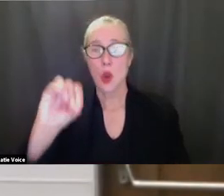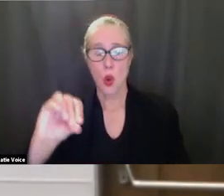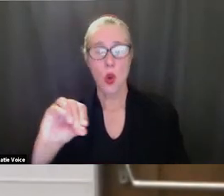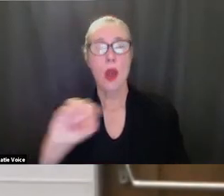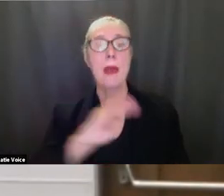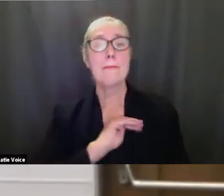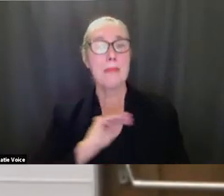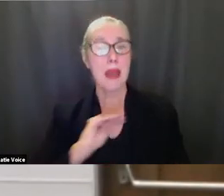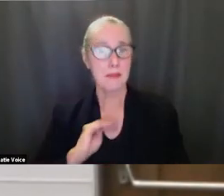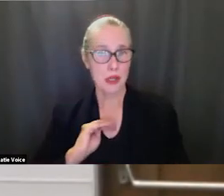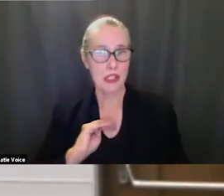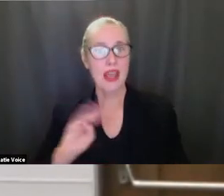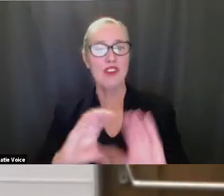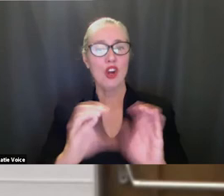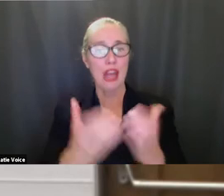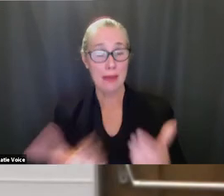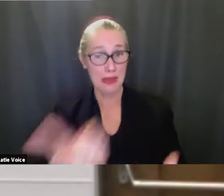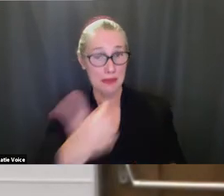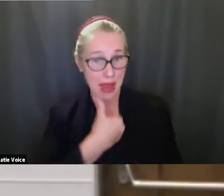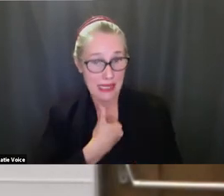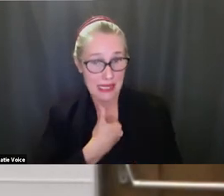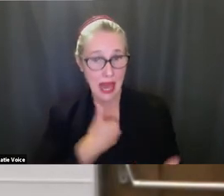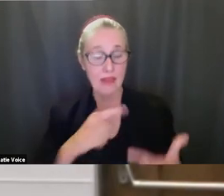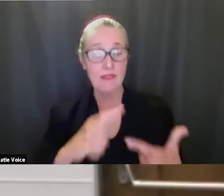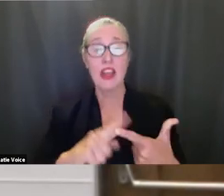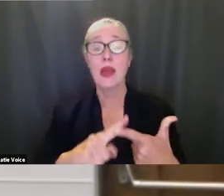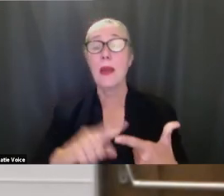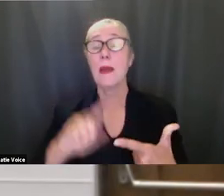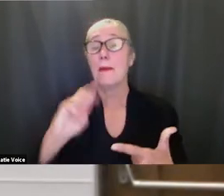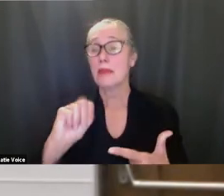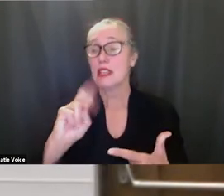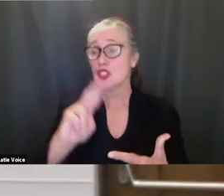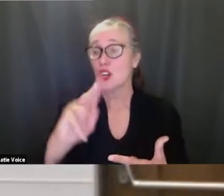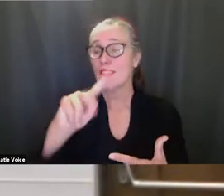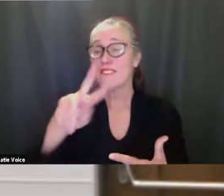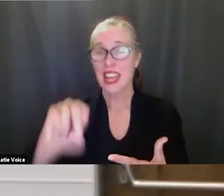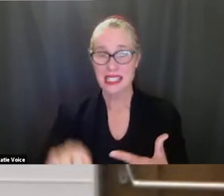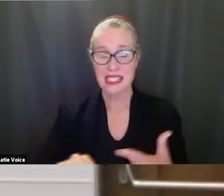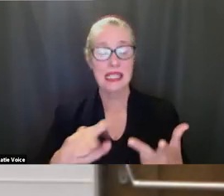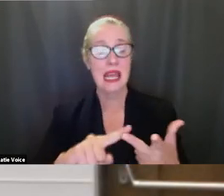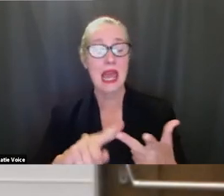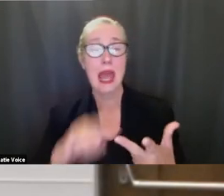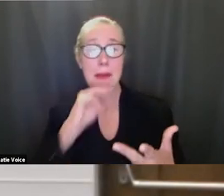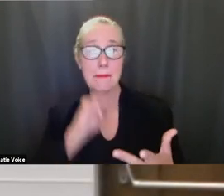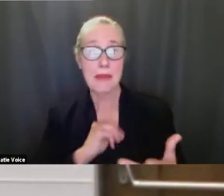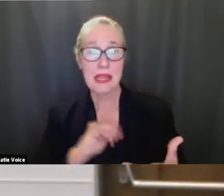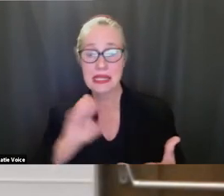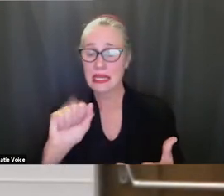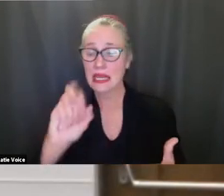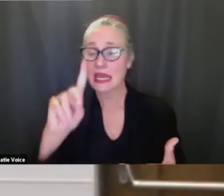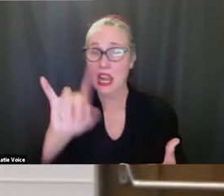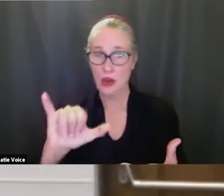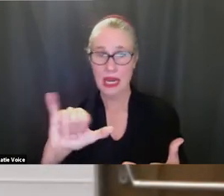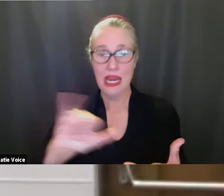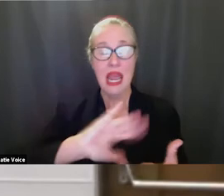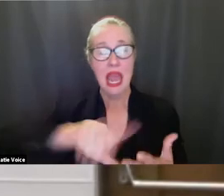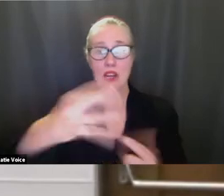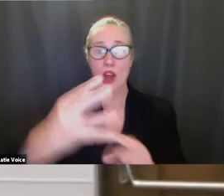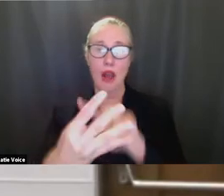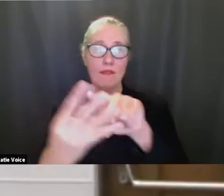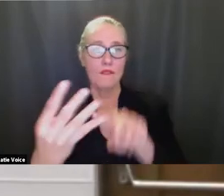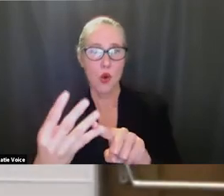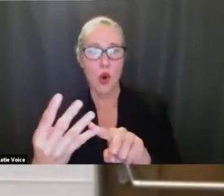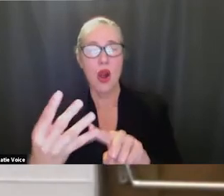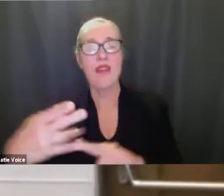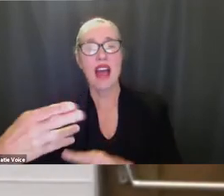including myself mr venz and ms kerry as well as all four of our high school